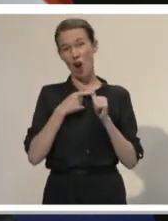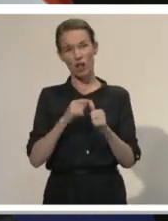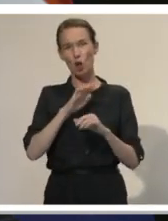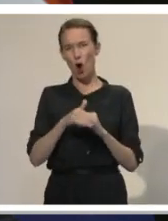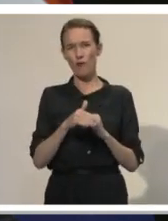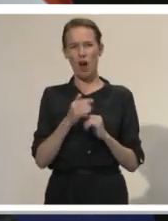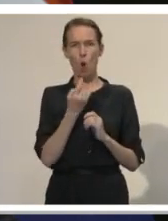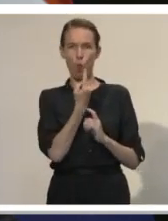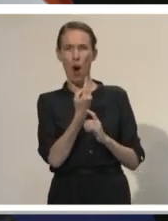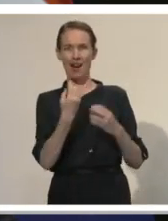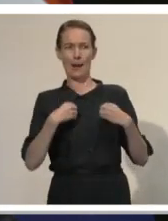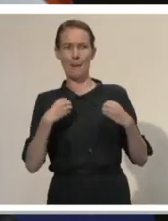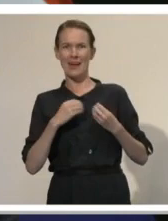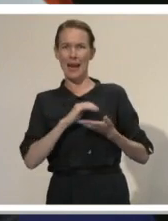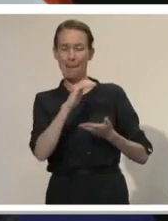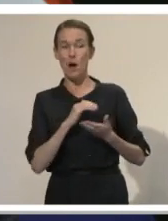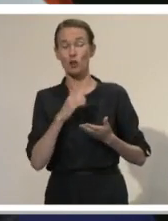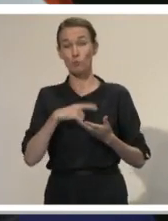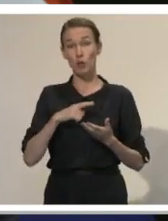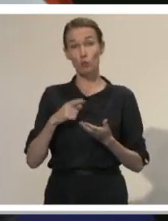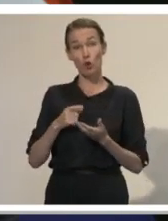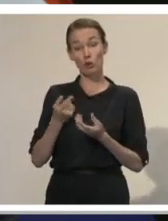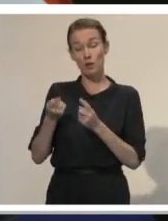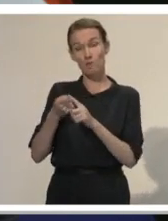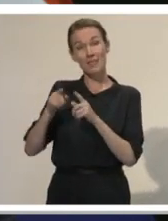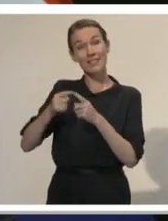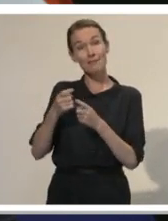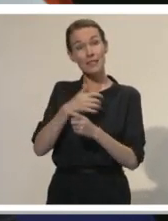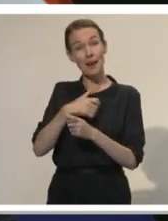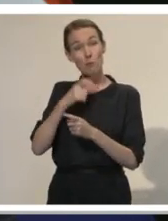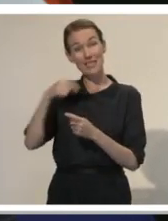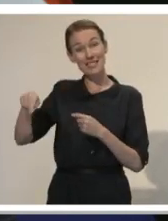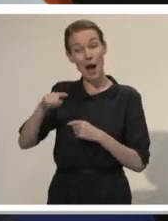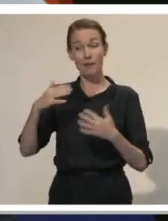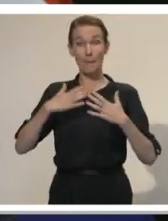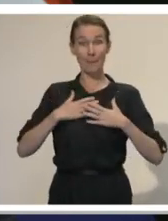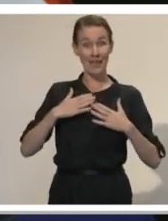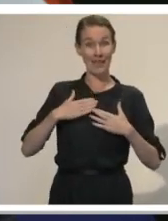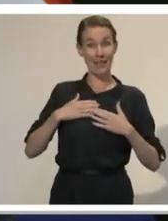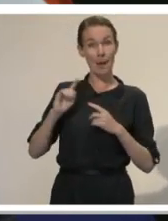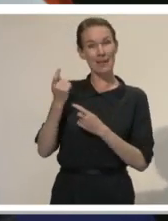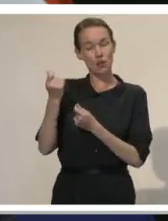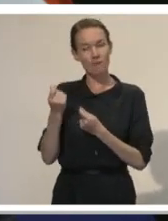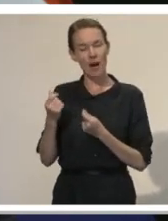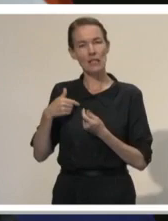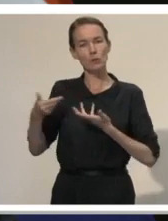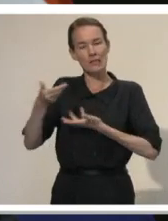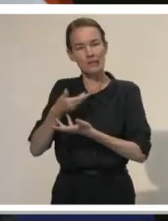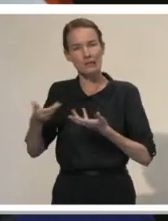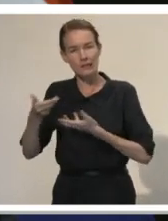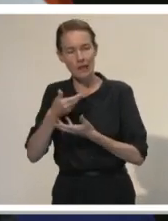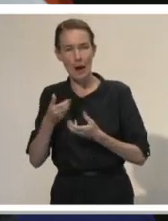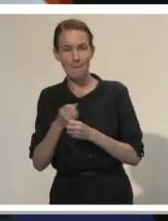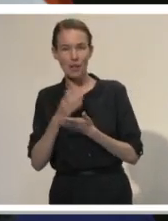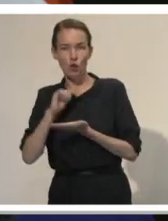to give both Treasury officials and the Minister of Finance and me some assurance that it's